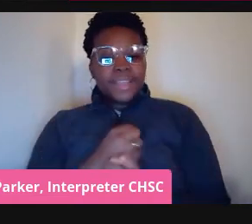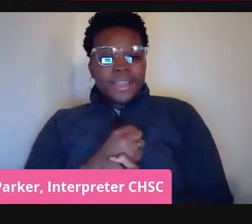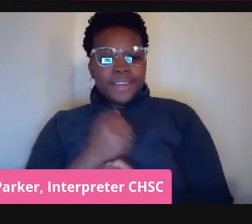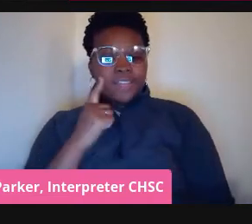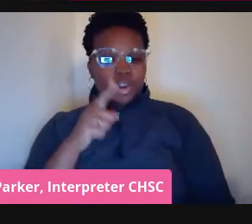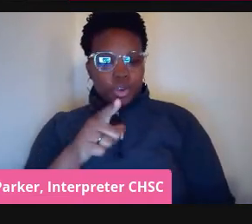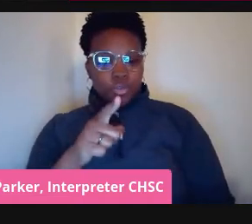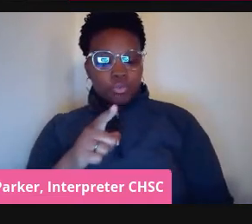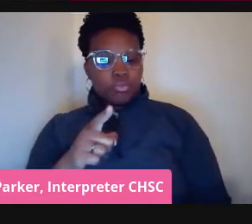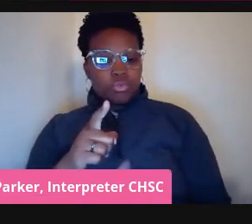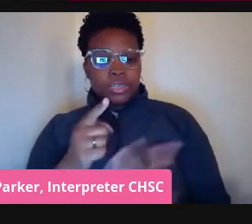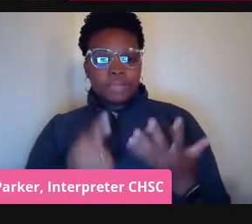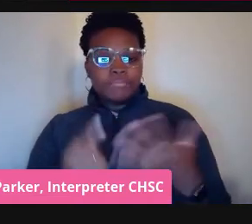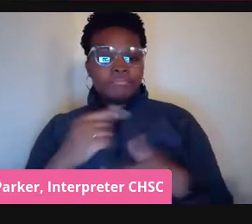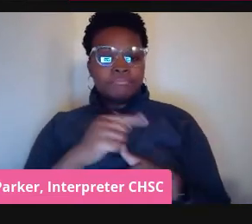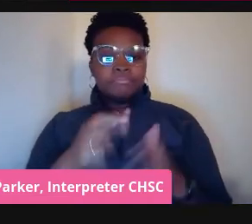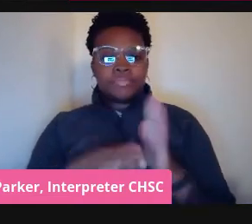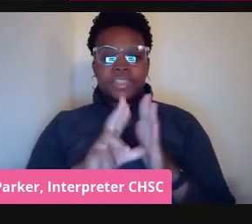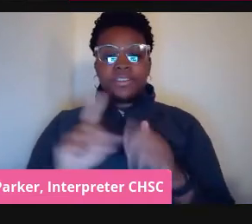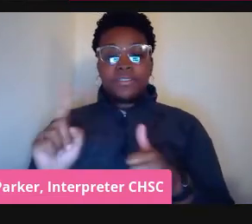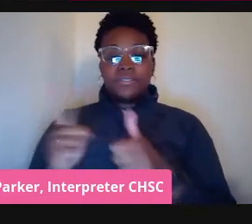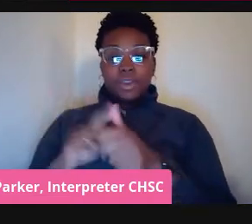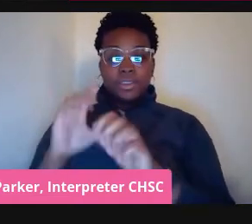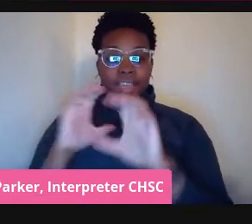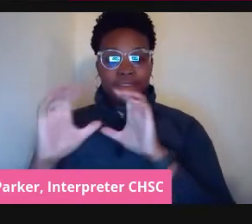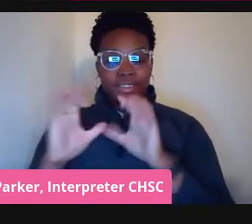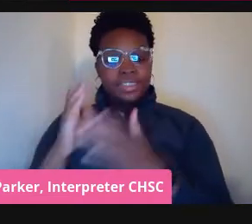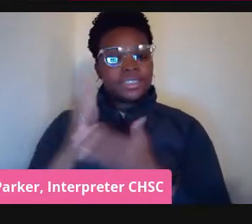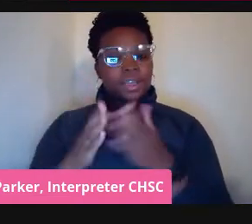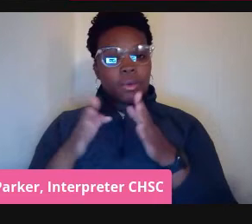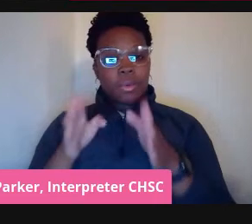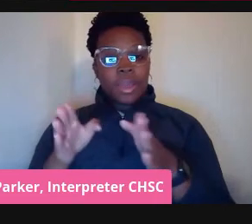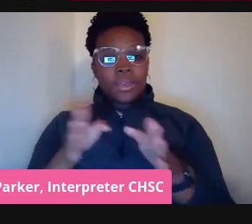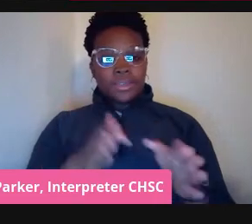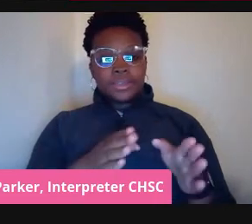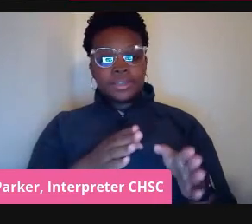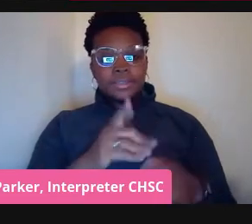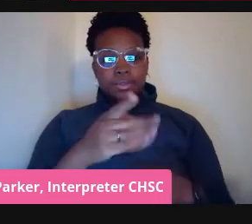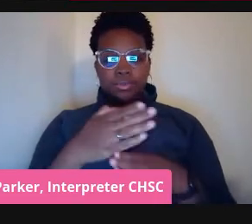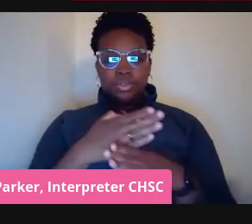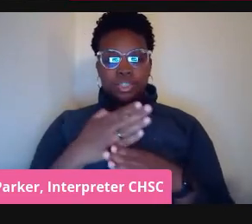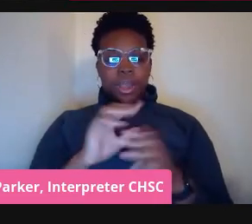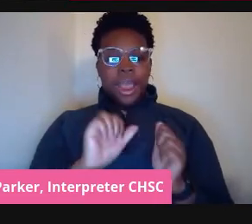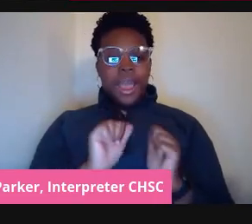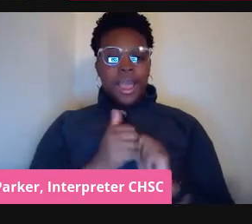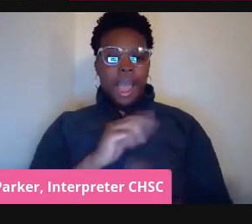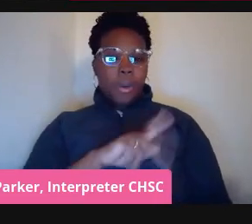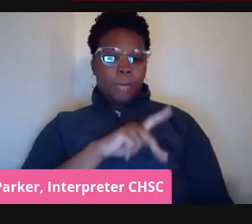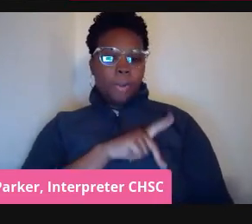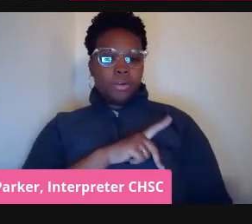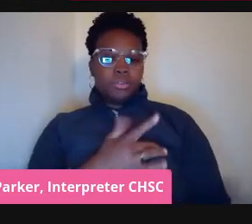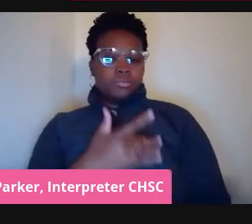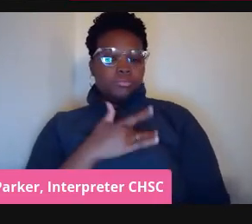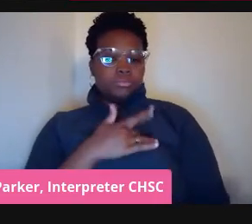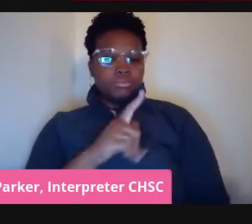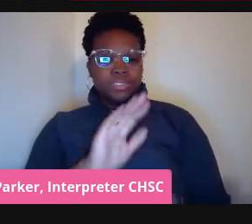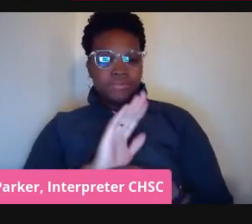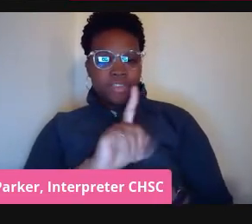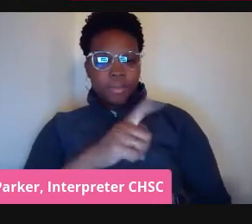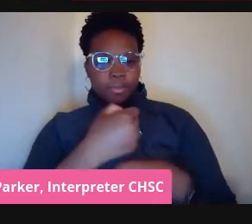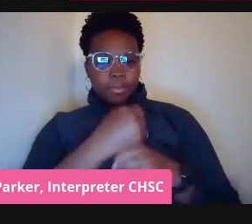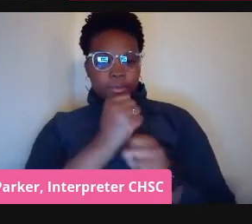kind of recap our first conversation with you in some ways, that you shared how very personal of a film this is that you're